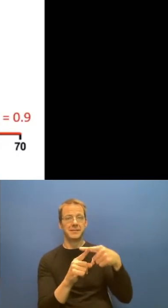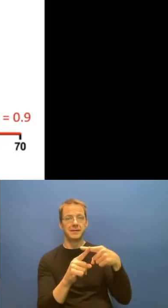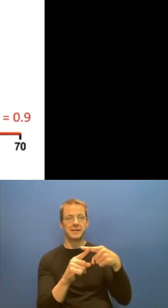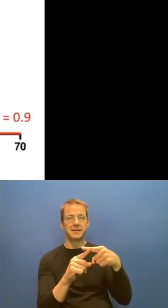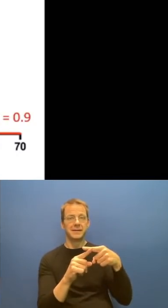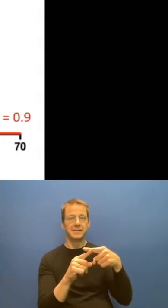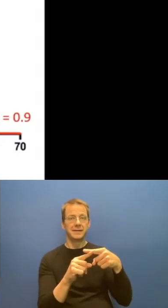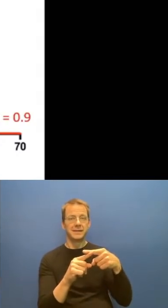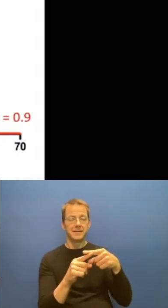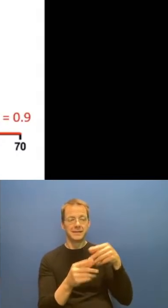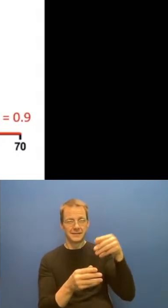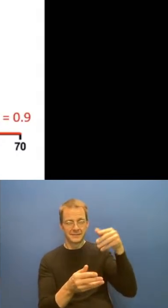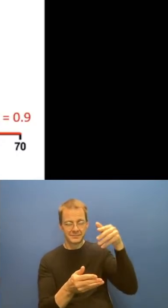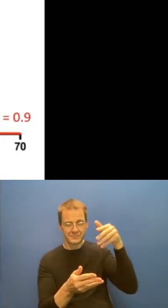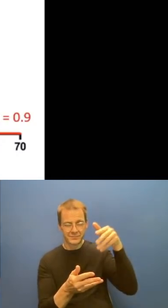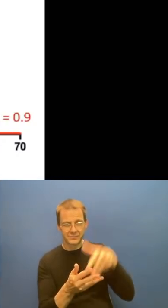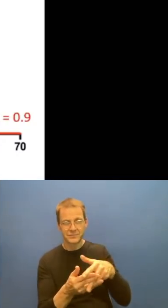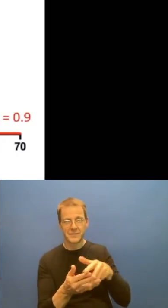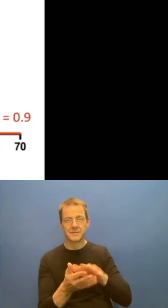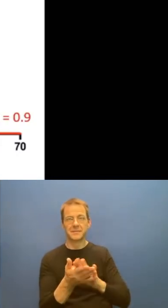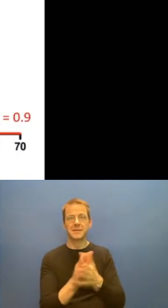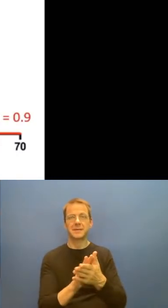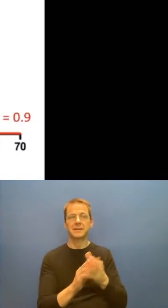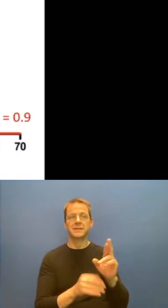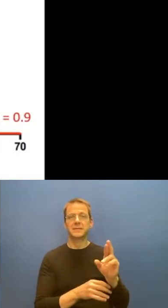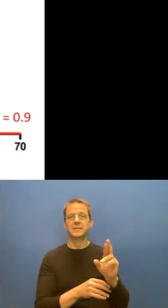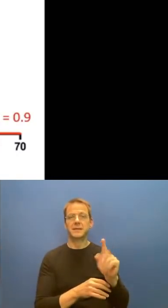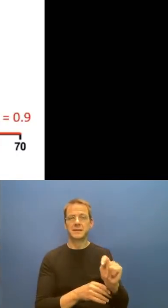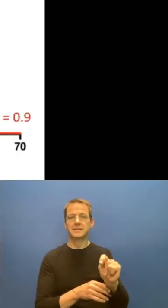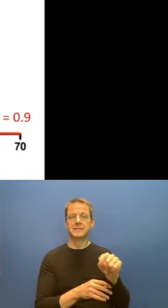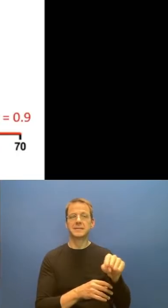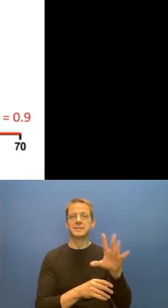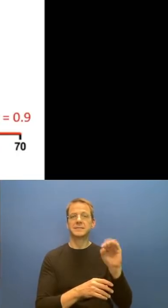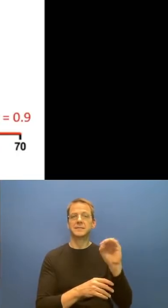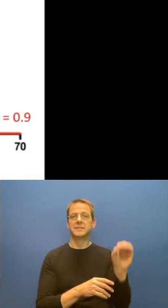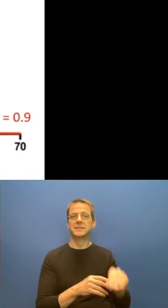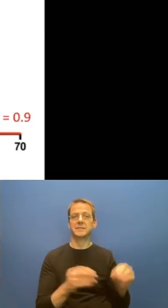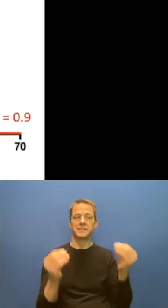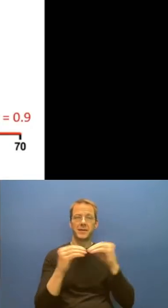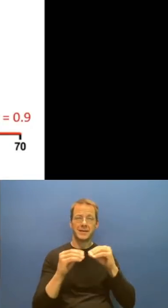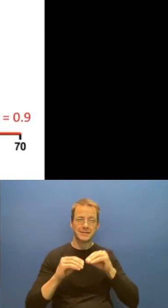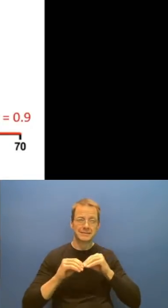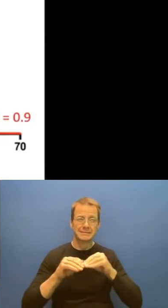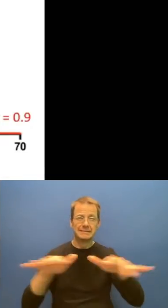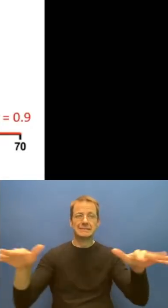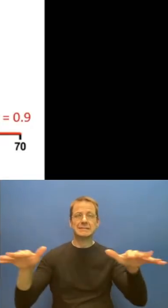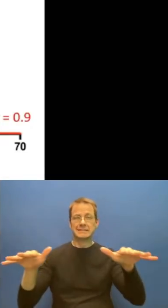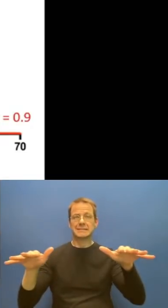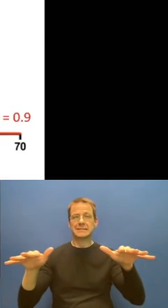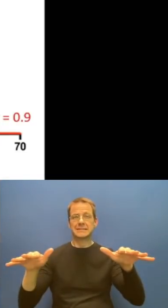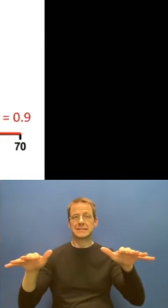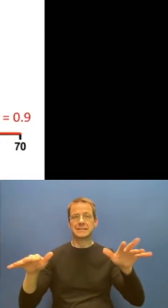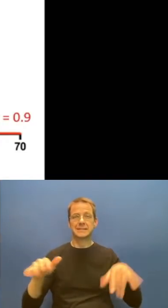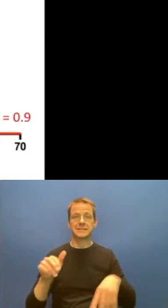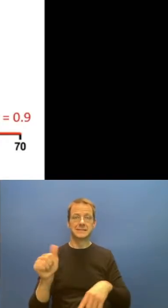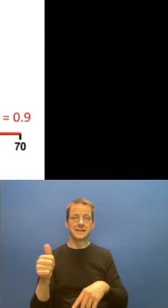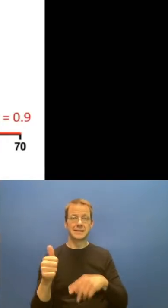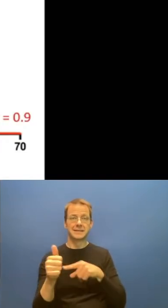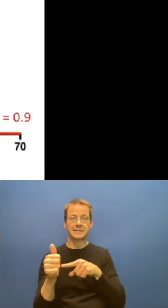transmissible effectively, then its RT value would be 135, so it would be growing exponentially quite